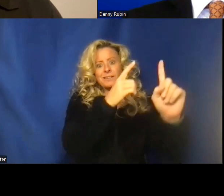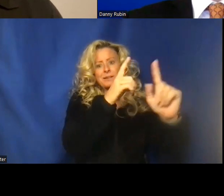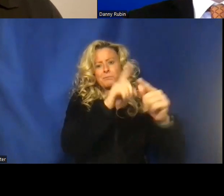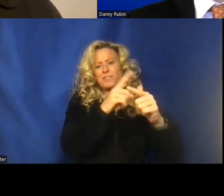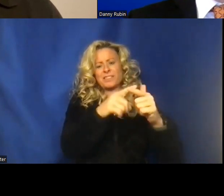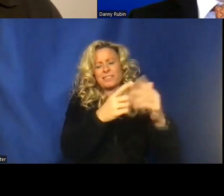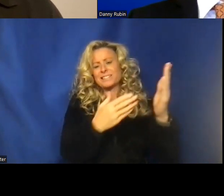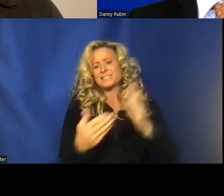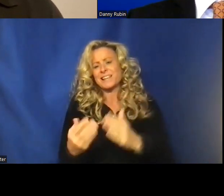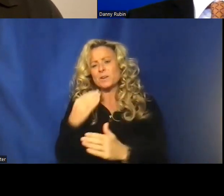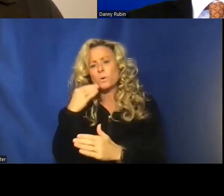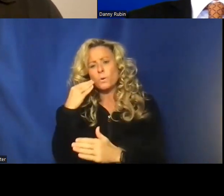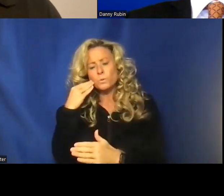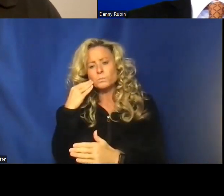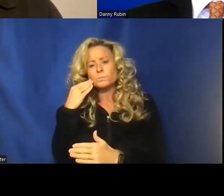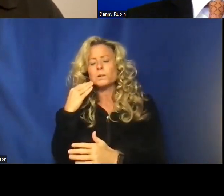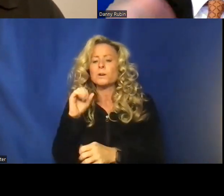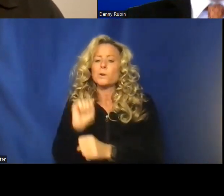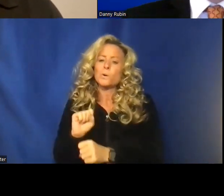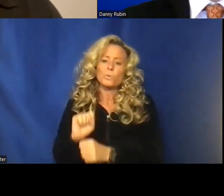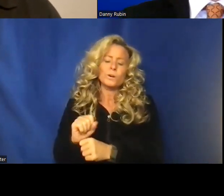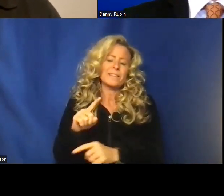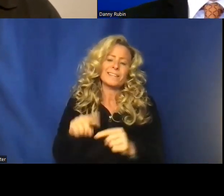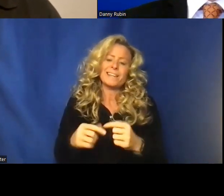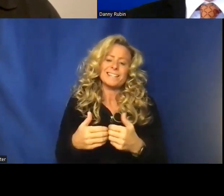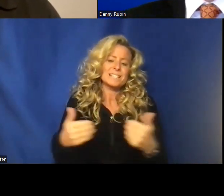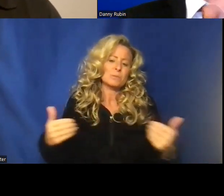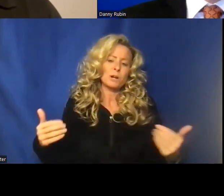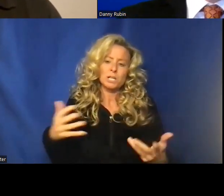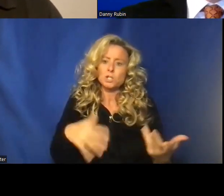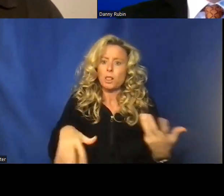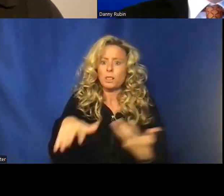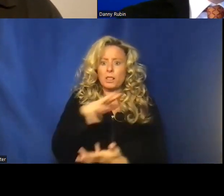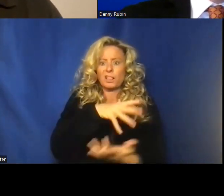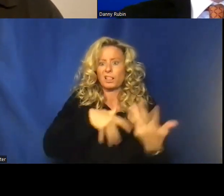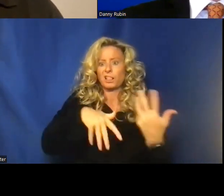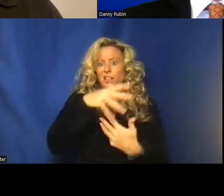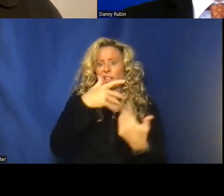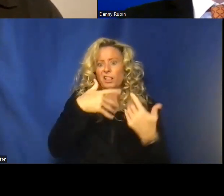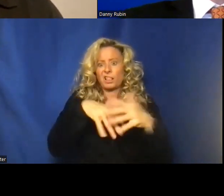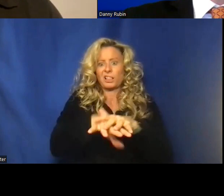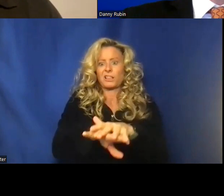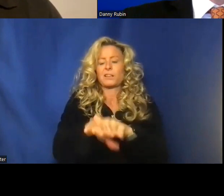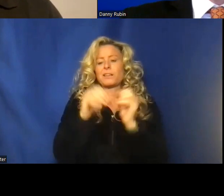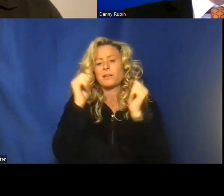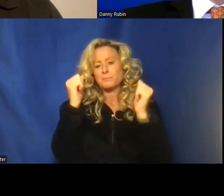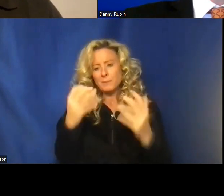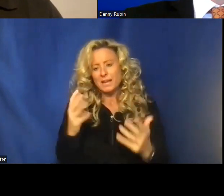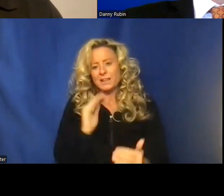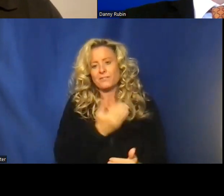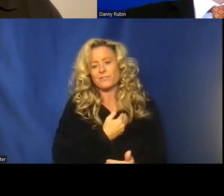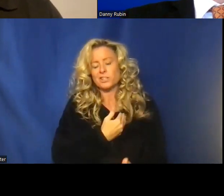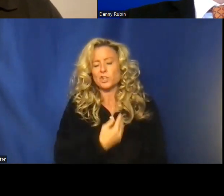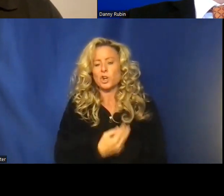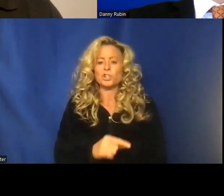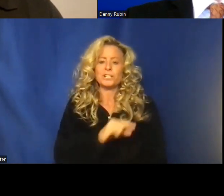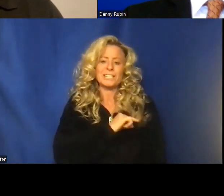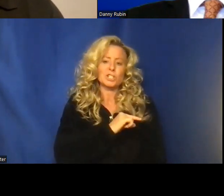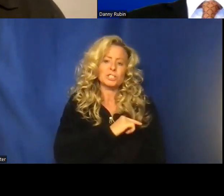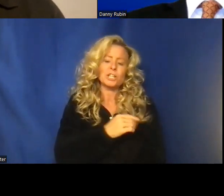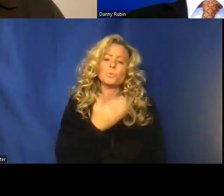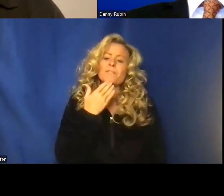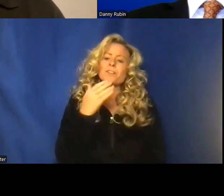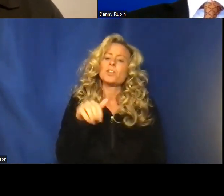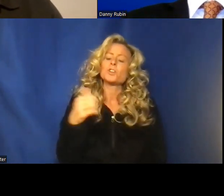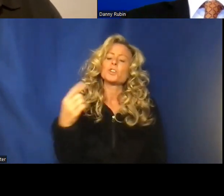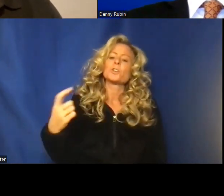and they can't separate, and it's all mixed together. And many of us are guilty of that. We do have another great question from